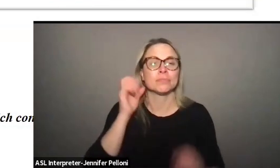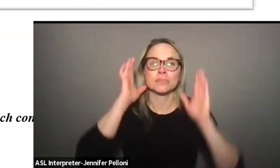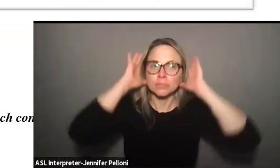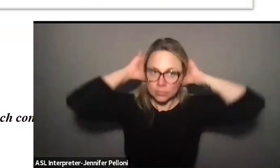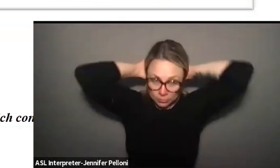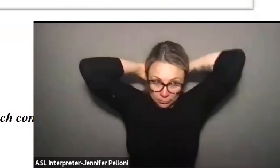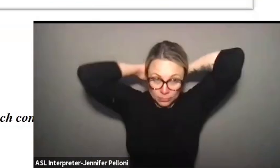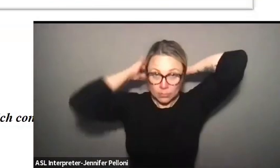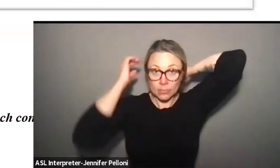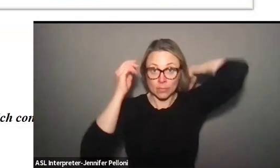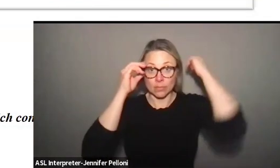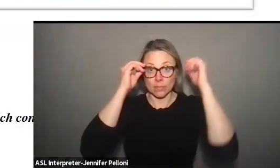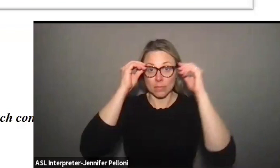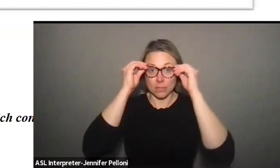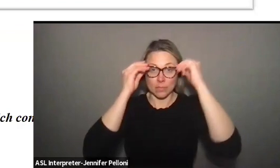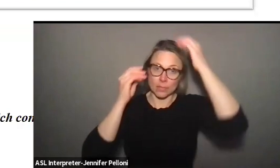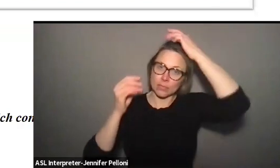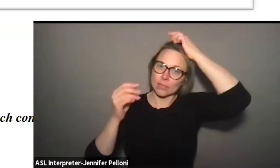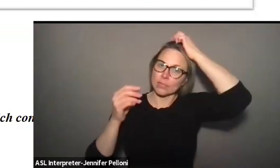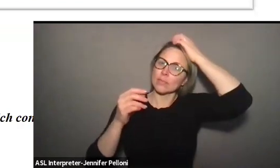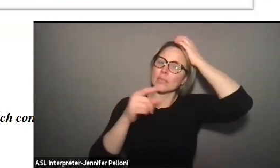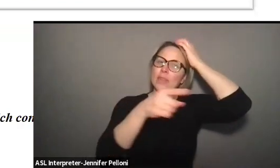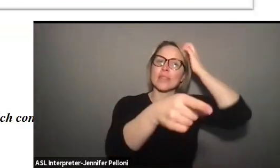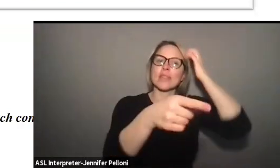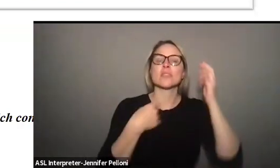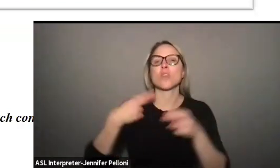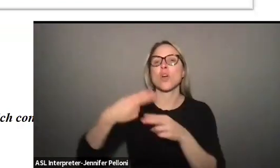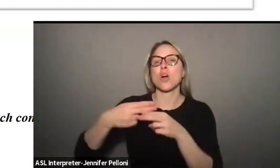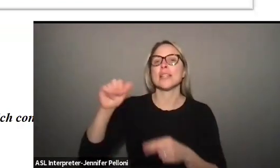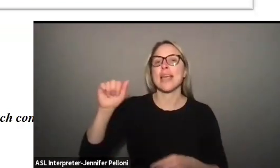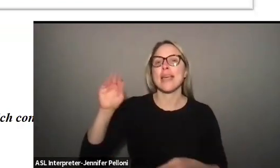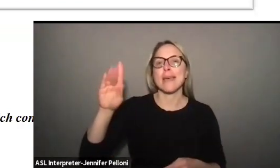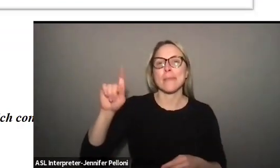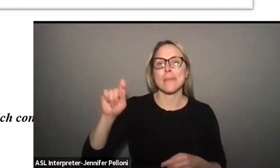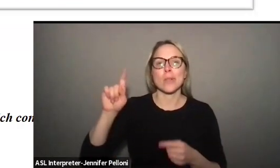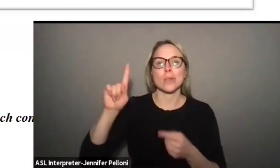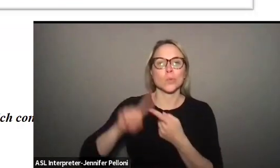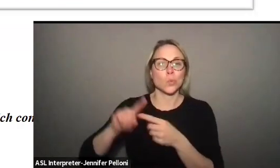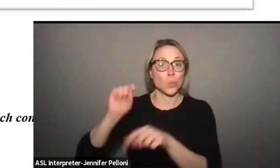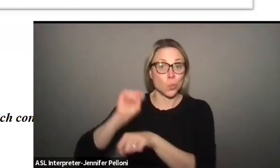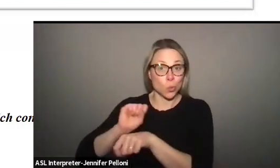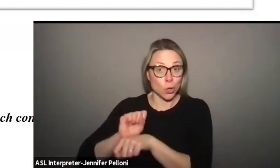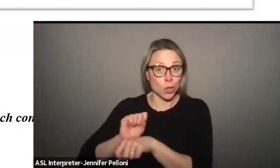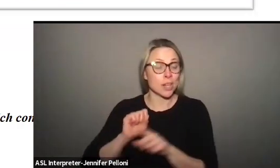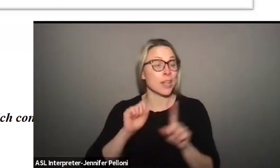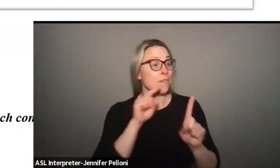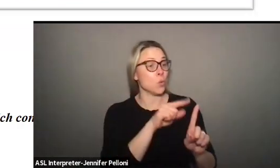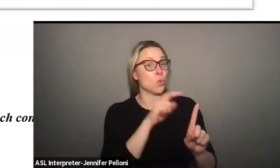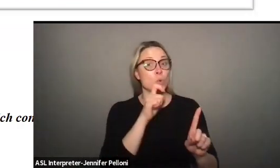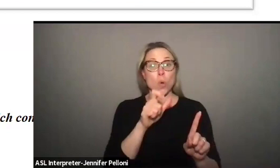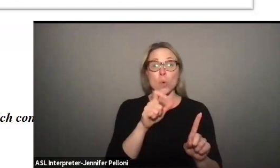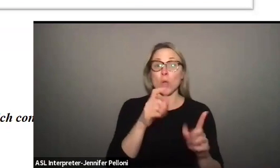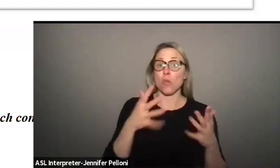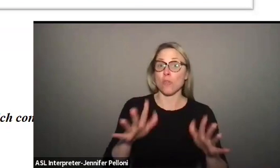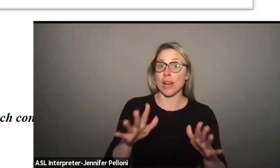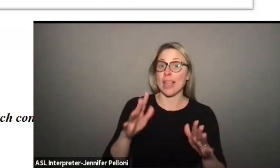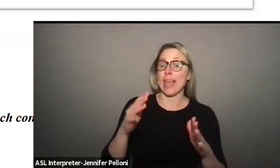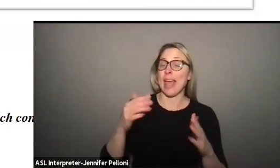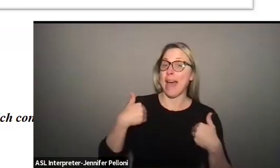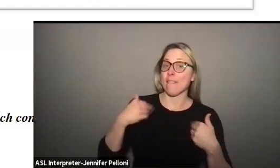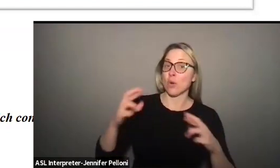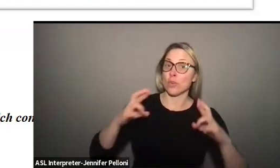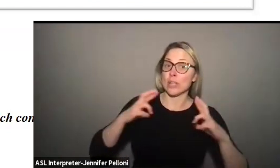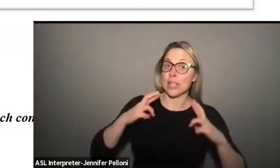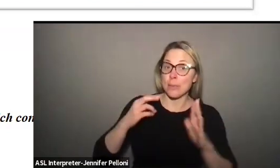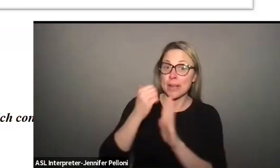This is the slide that talks more about able to work. And basically, it's just saying if they don't already contribute to a retirement account or